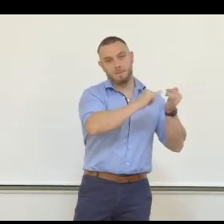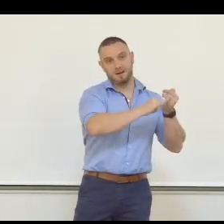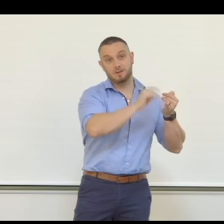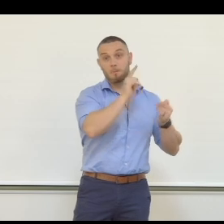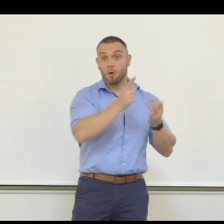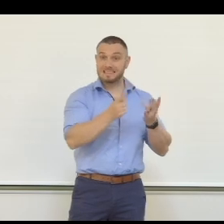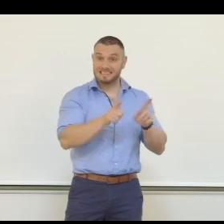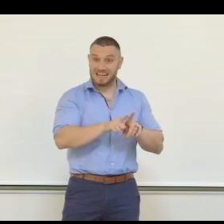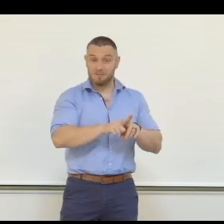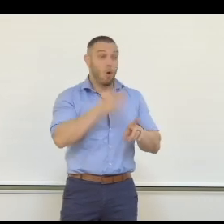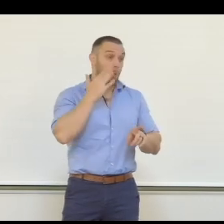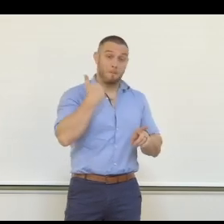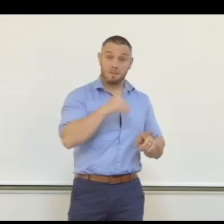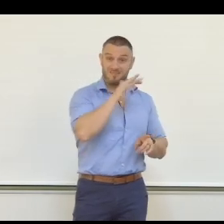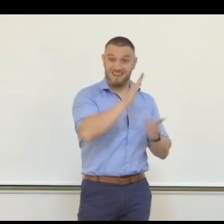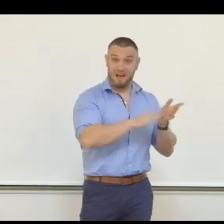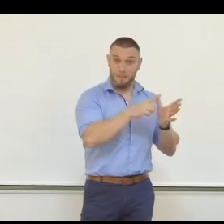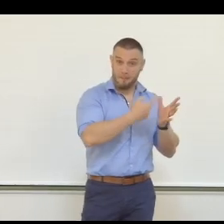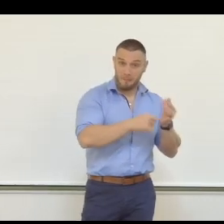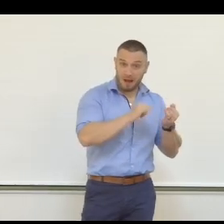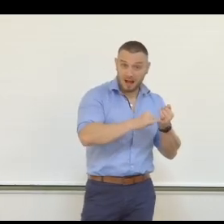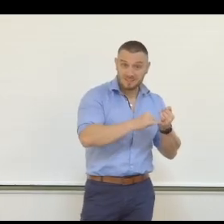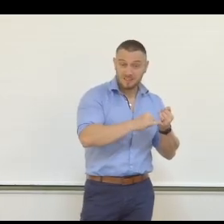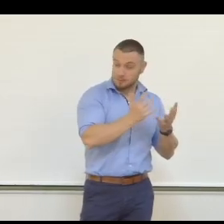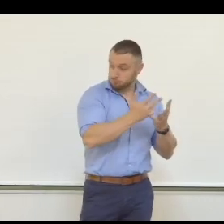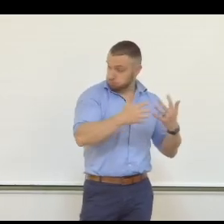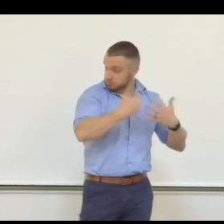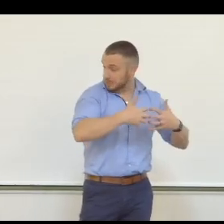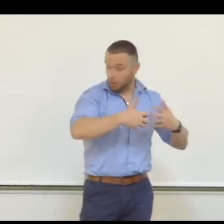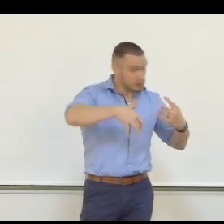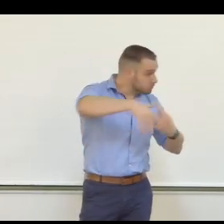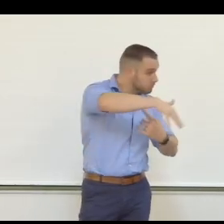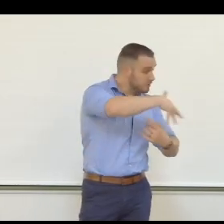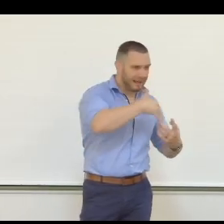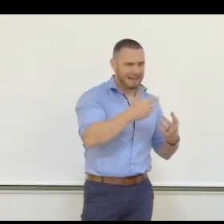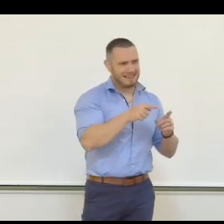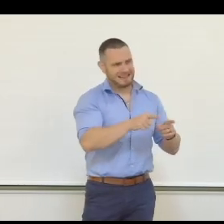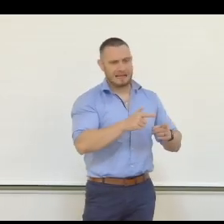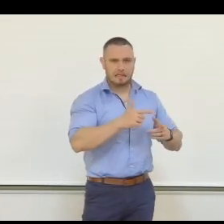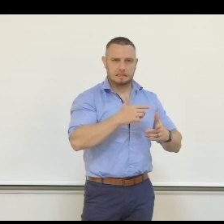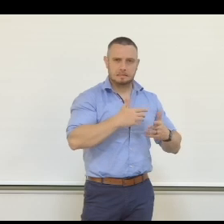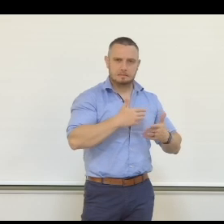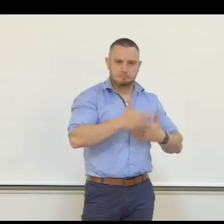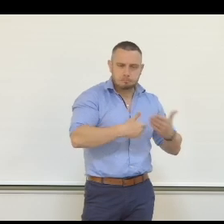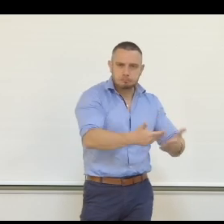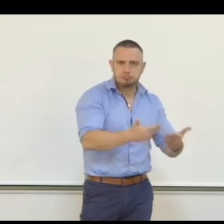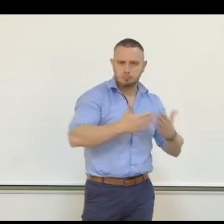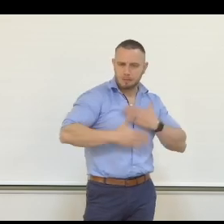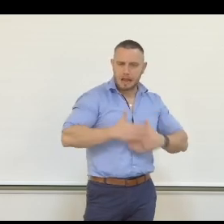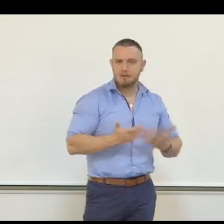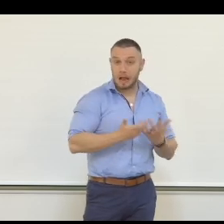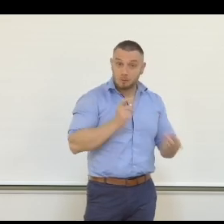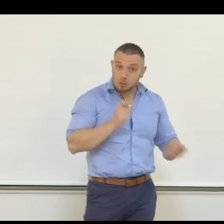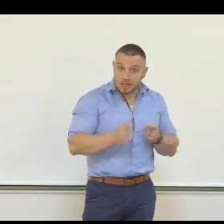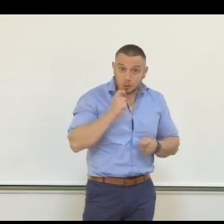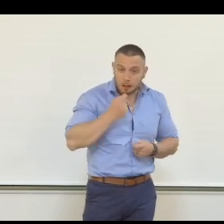on Mars being surrounded by this much technology, by being extremely dependent on this technology? What does this